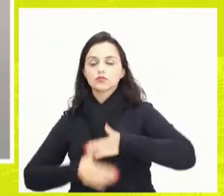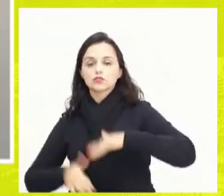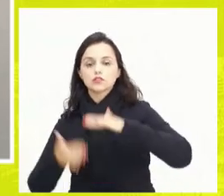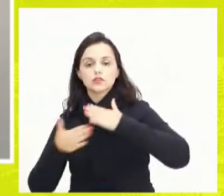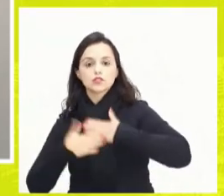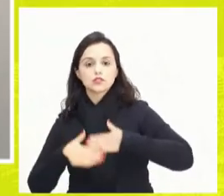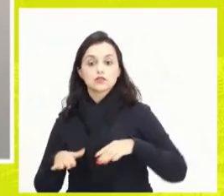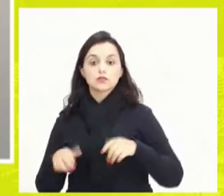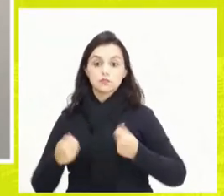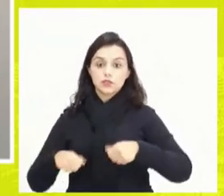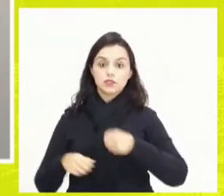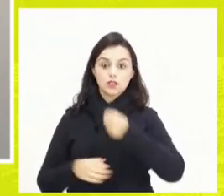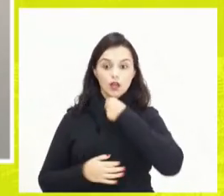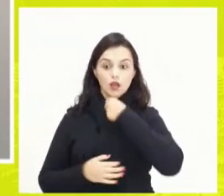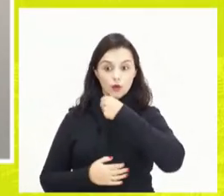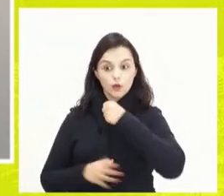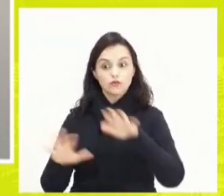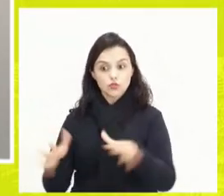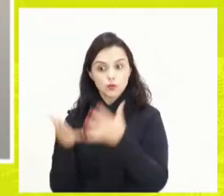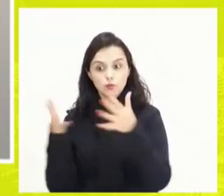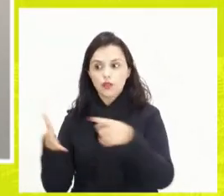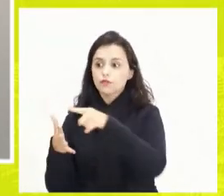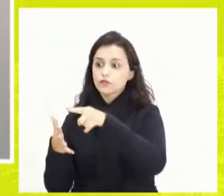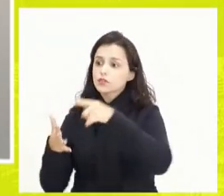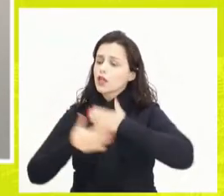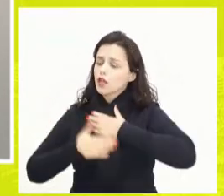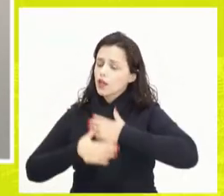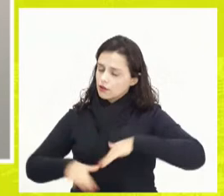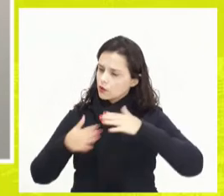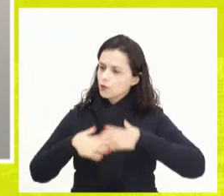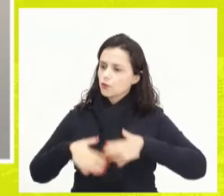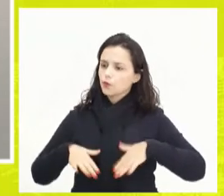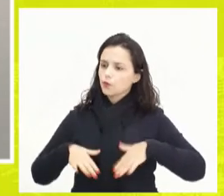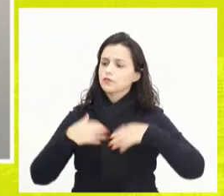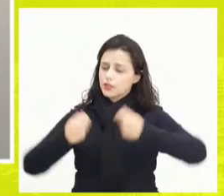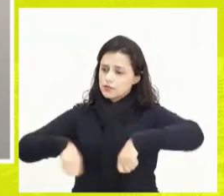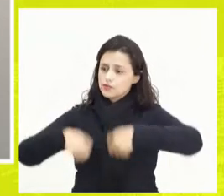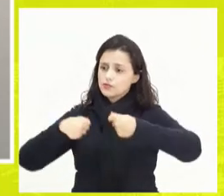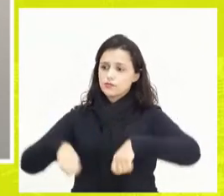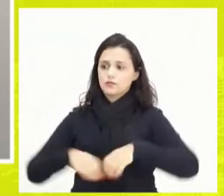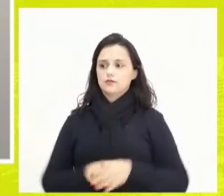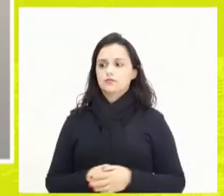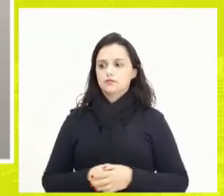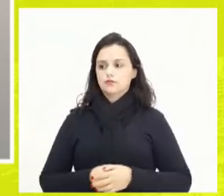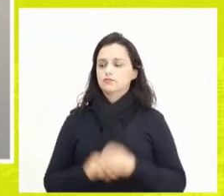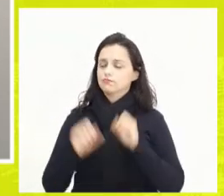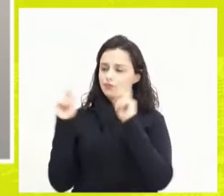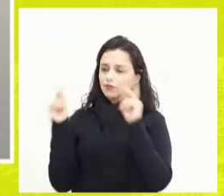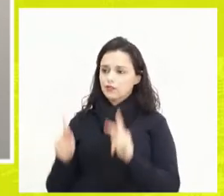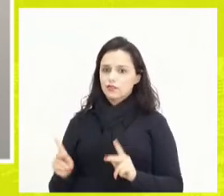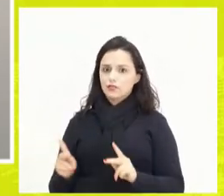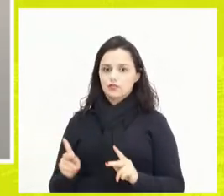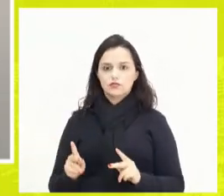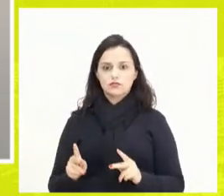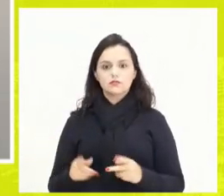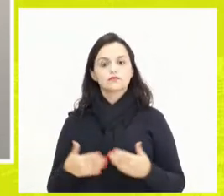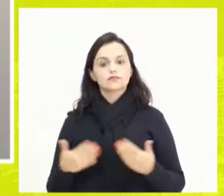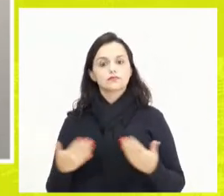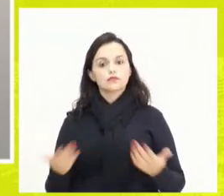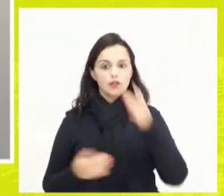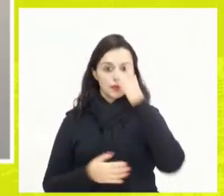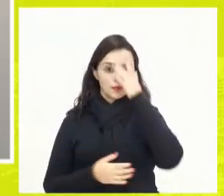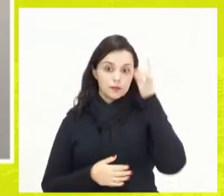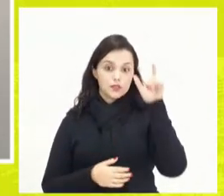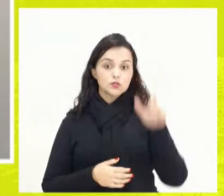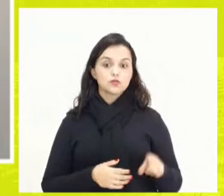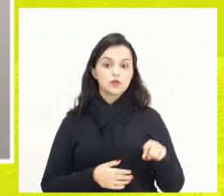rest encourage reporter to be okay when he's resting that must happen you cannot individualize